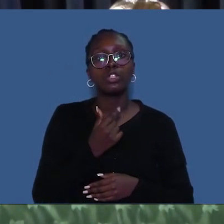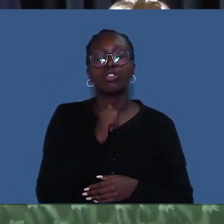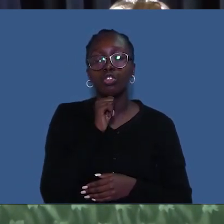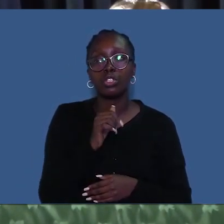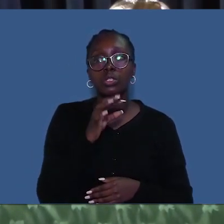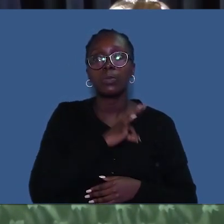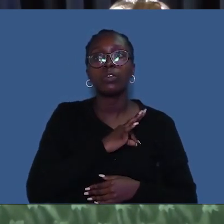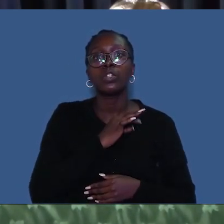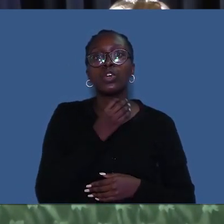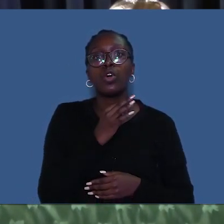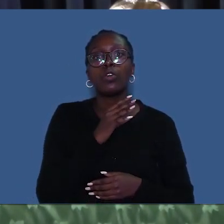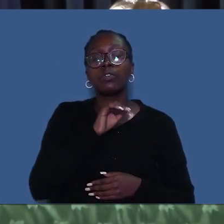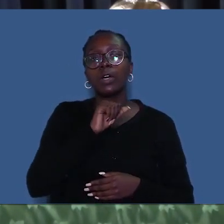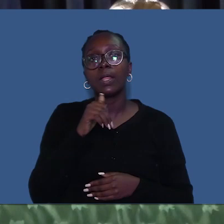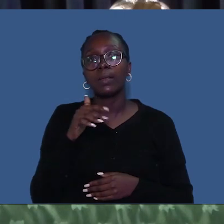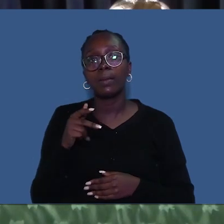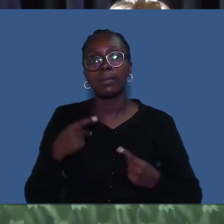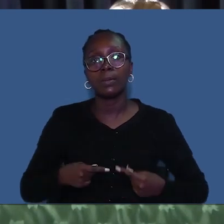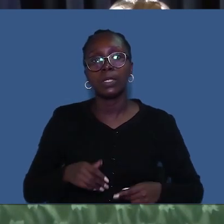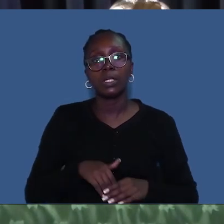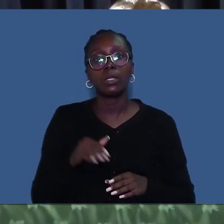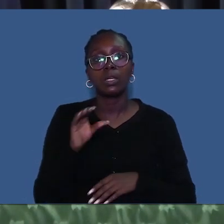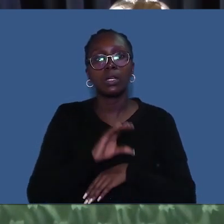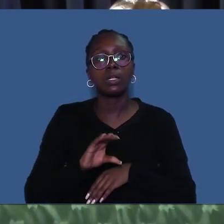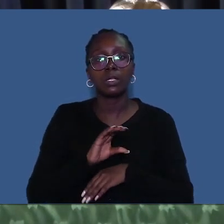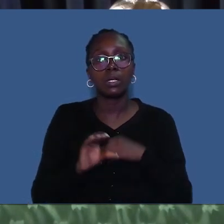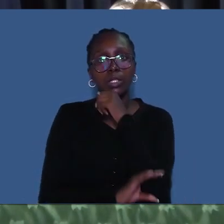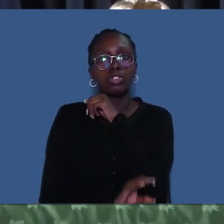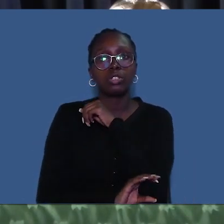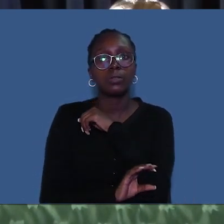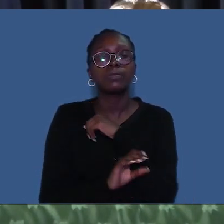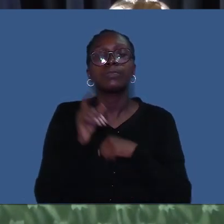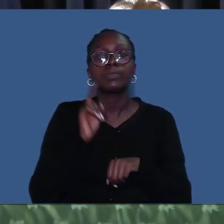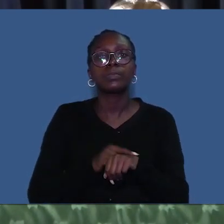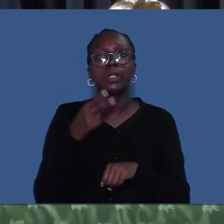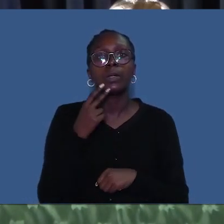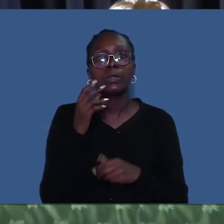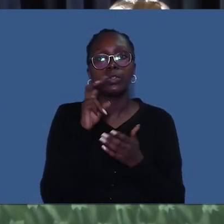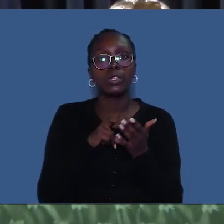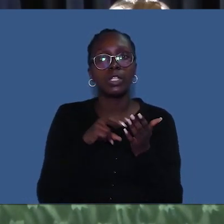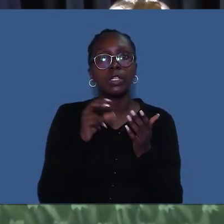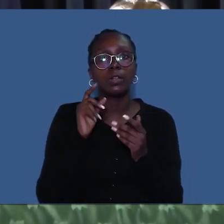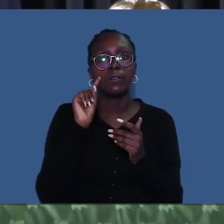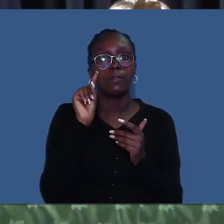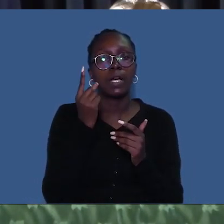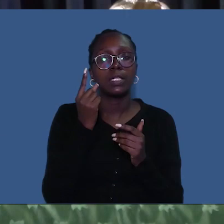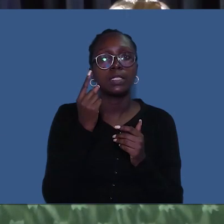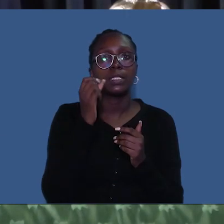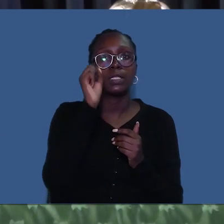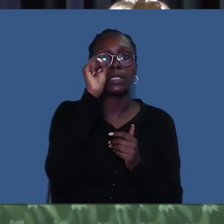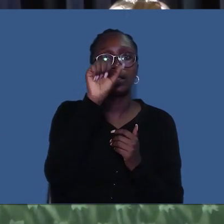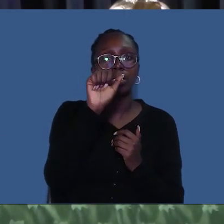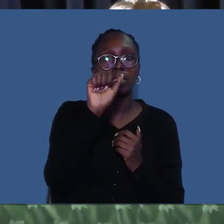right candidate by how he picked out David. When you go through 1 Samuel chapter 16,